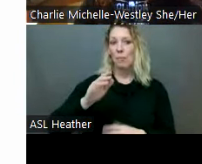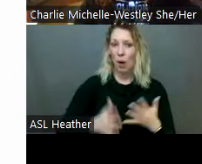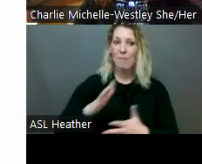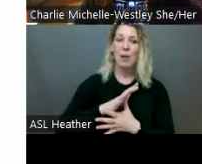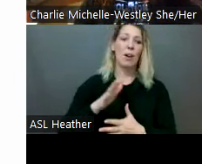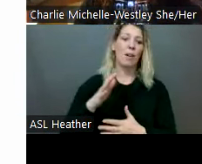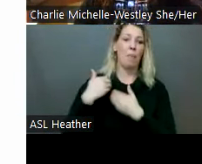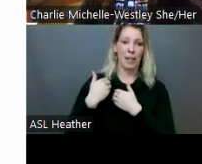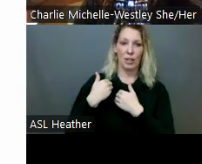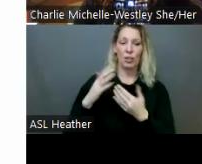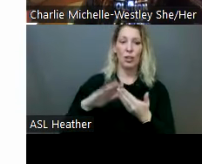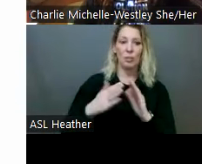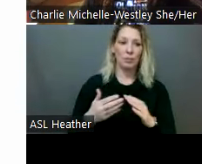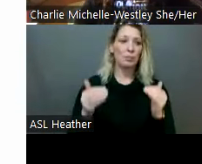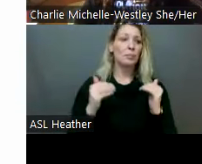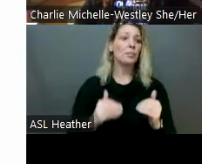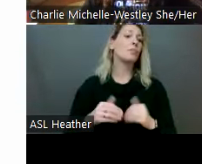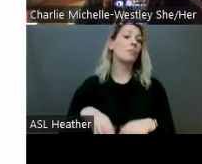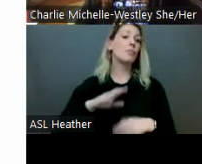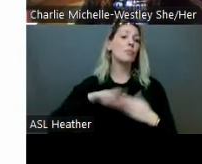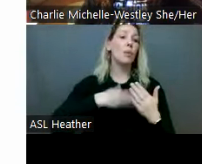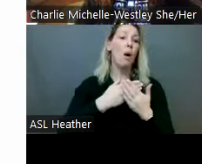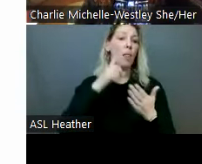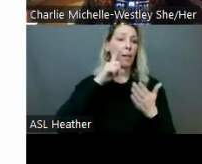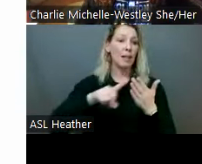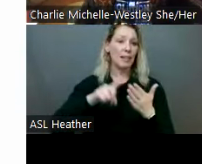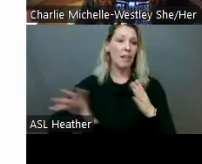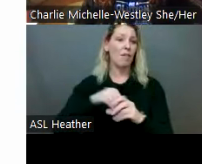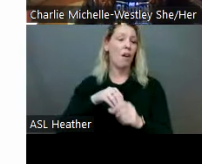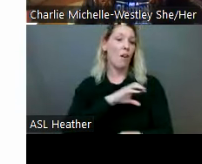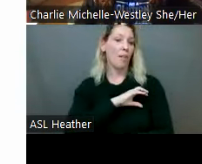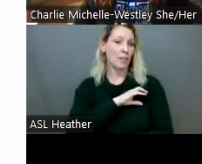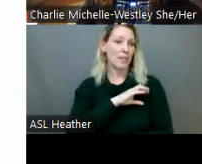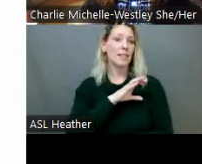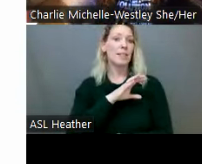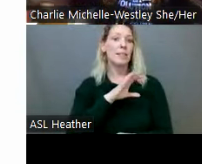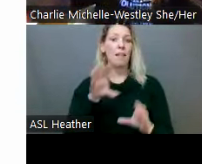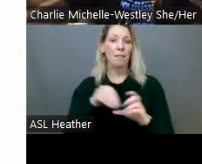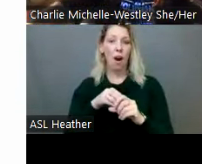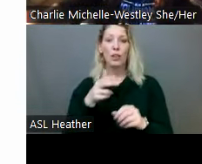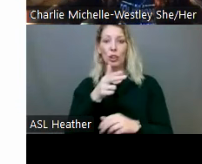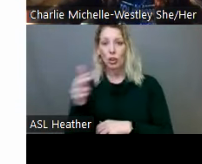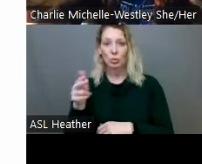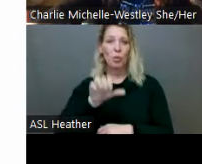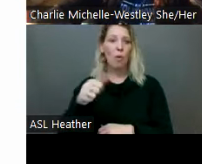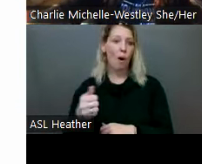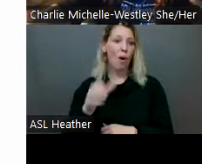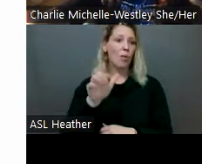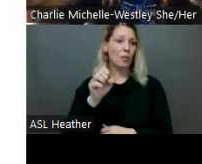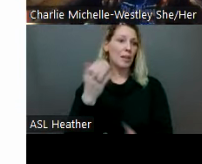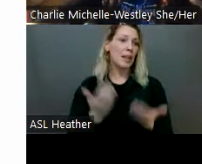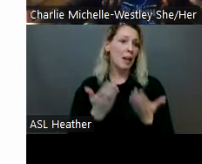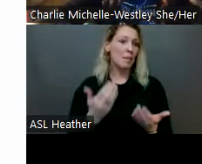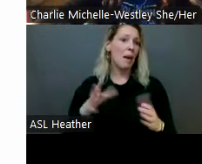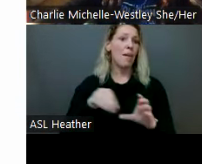officers shall receive Lieberger/Garrity warnings, we should probably flag that for definition, that they are being compelled to testify for administrative